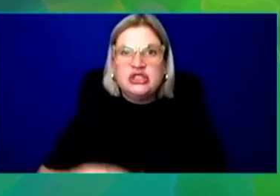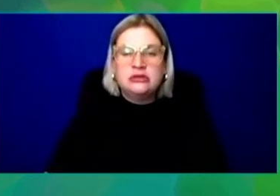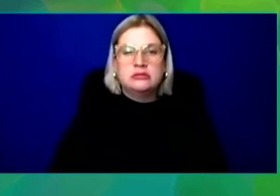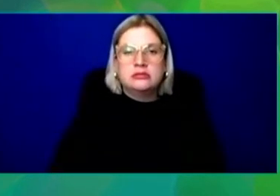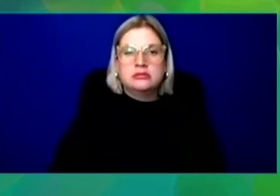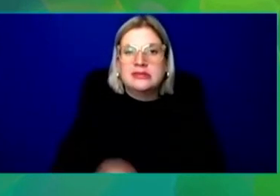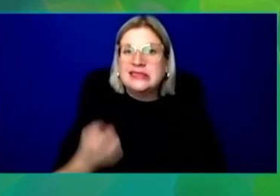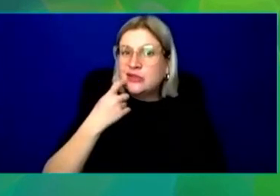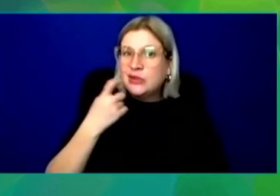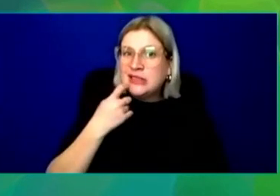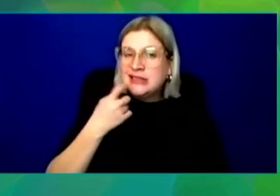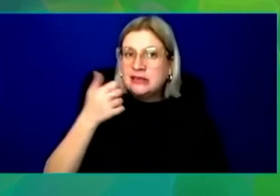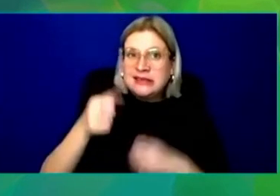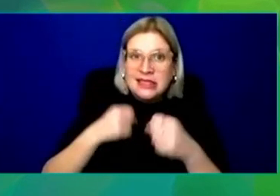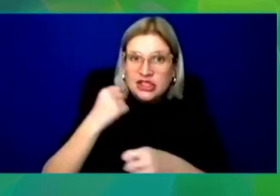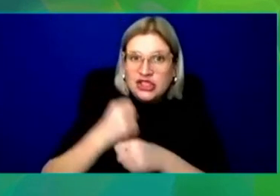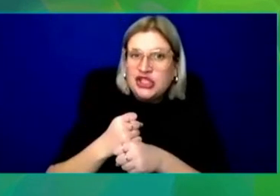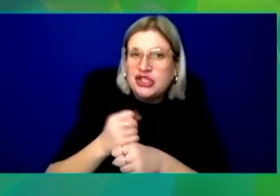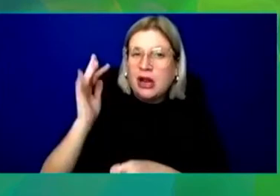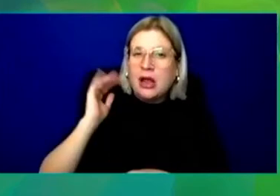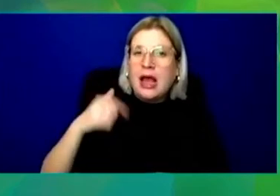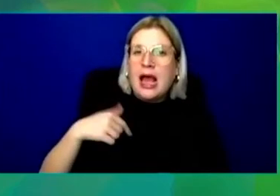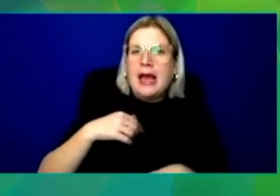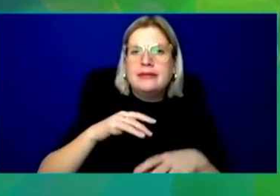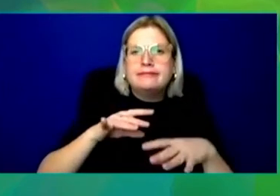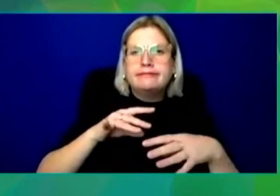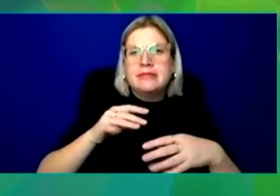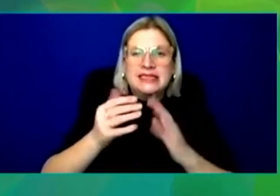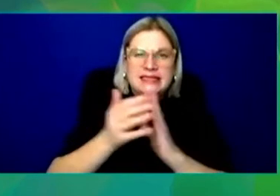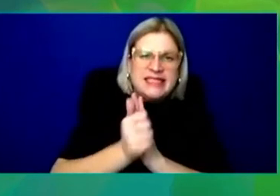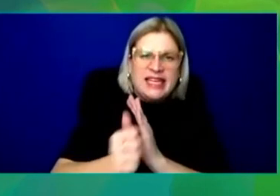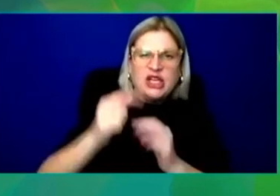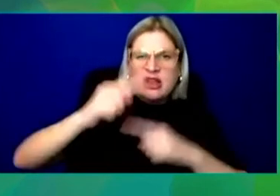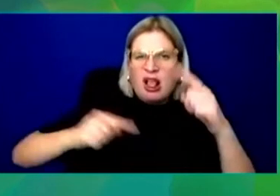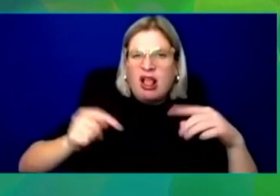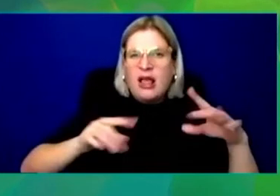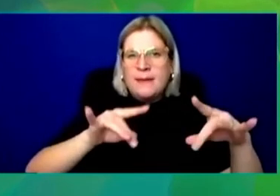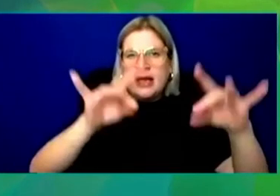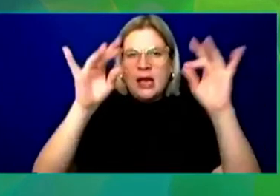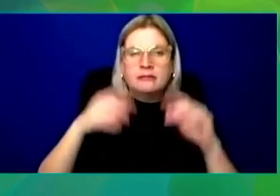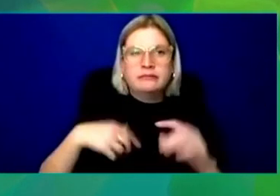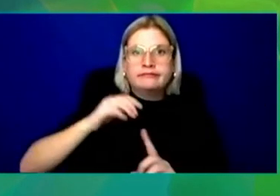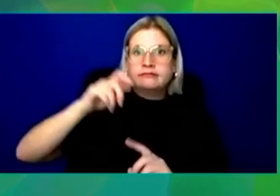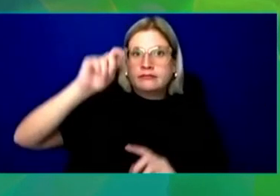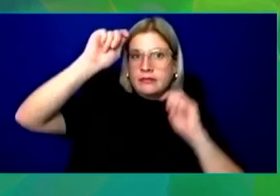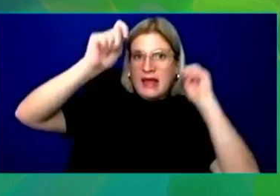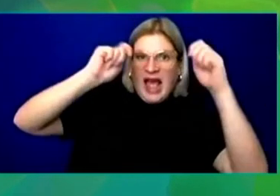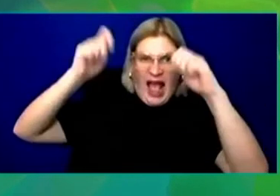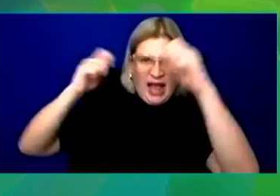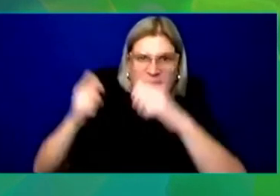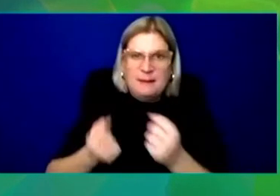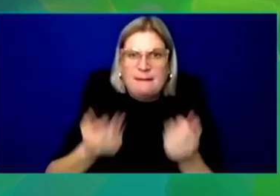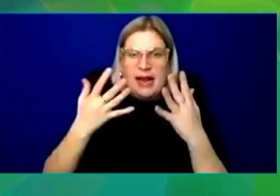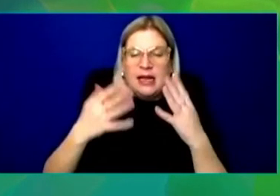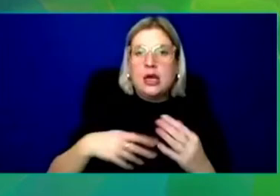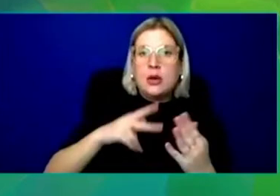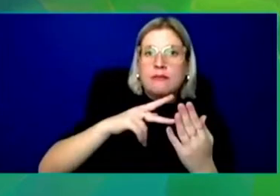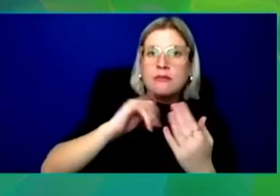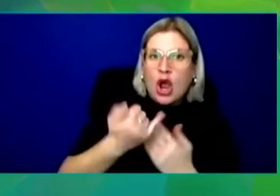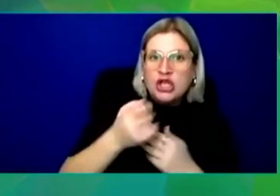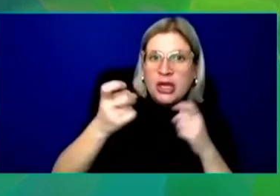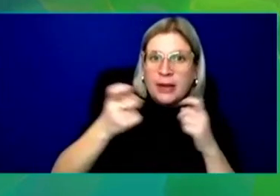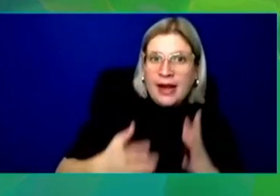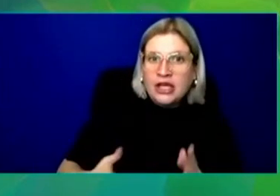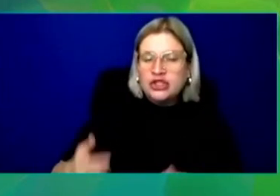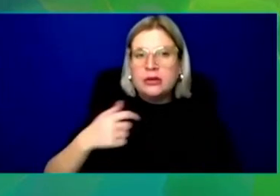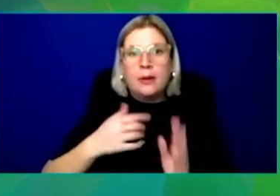decade or so, I've picked up the different skill sets to be, you know, project manager, I'm a book designer, so I can actually know how to